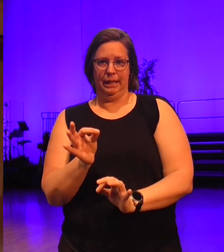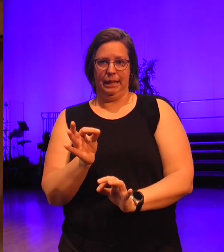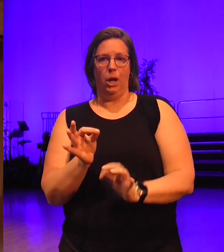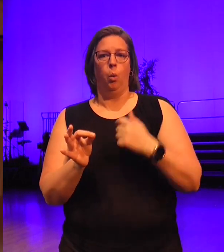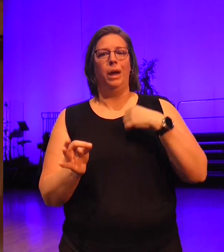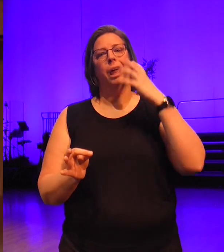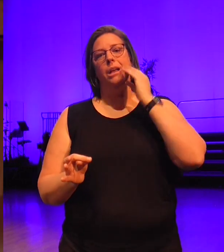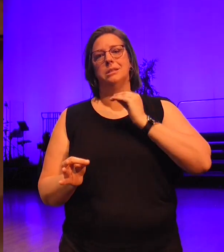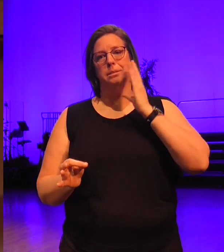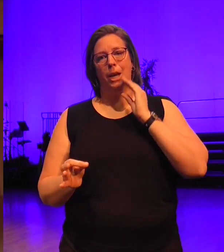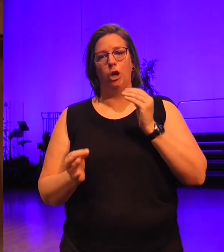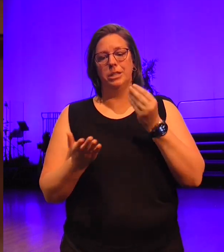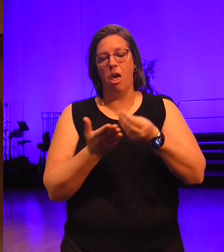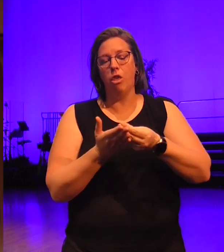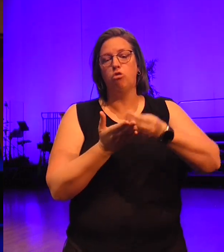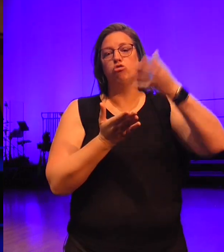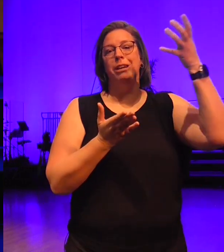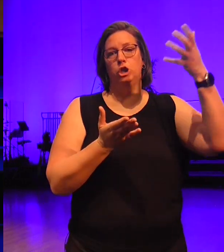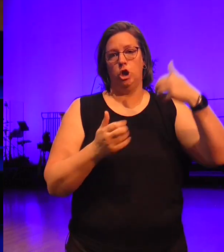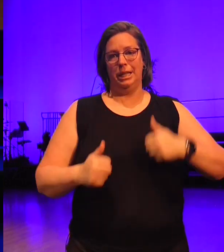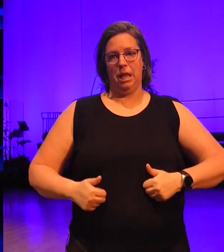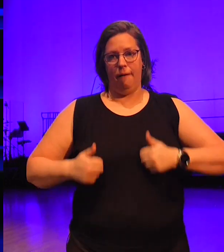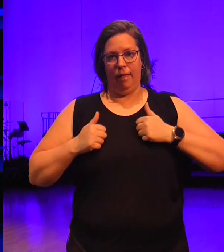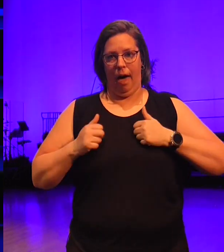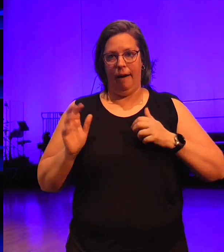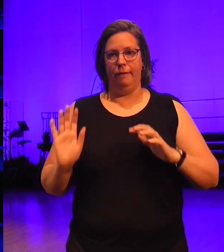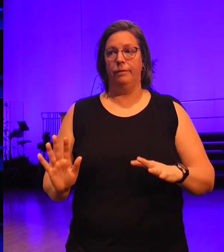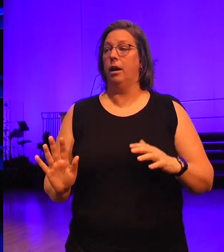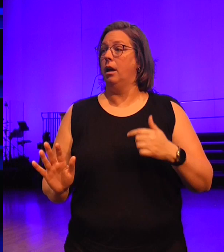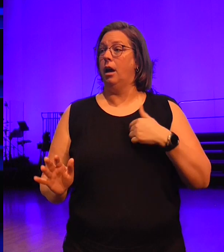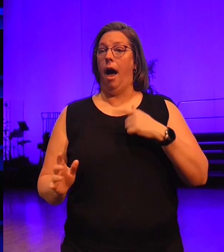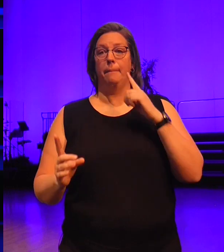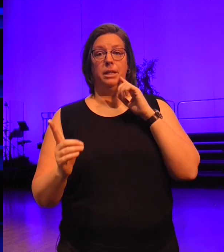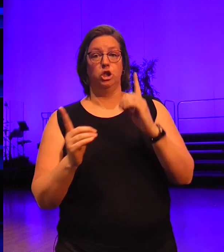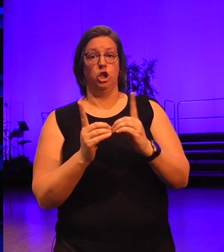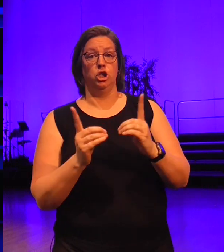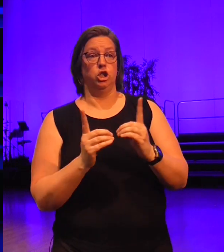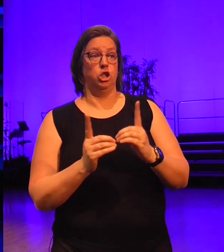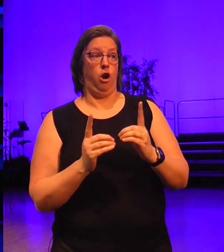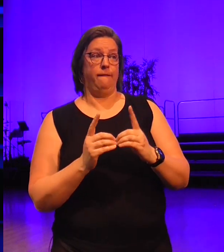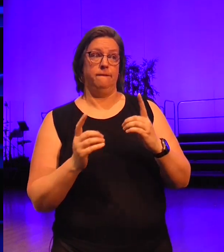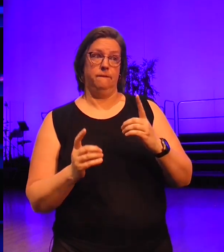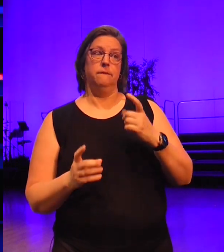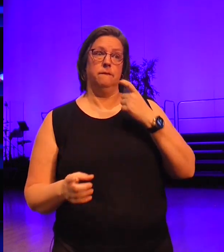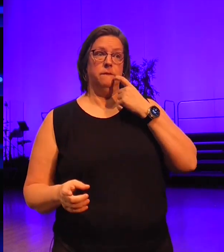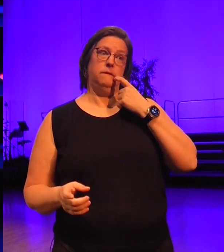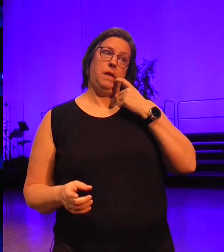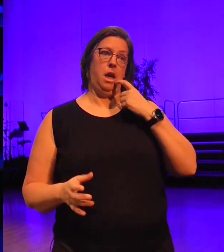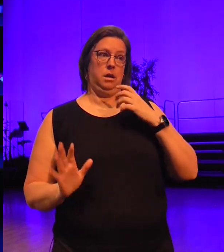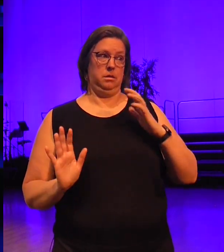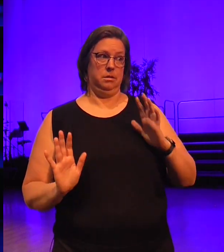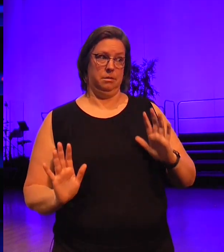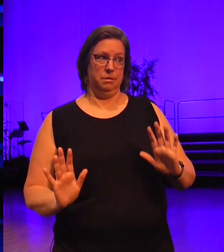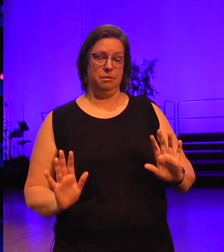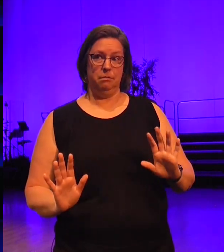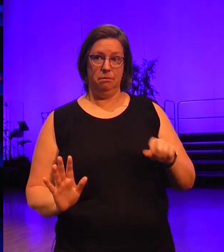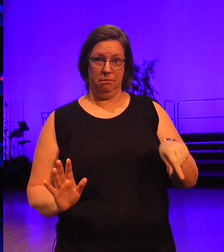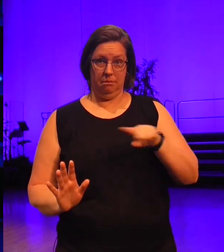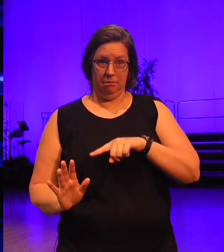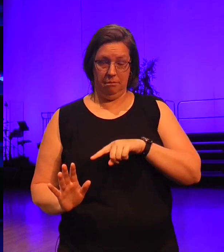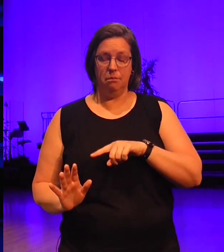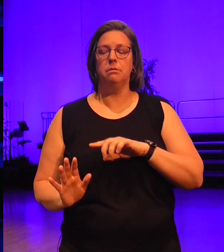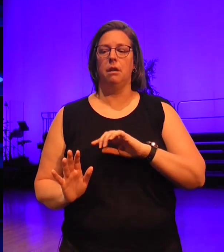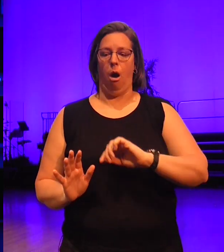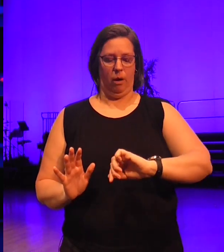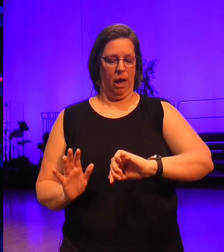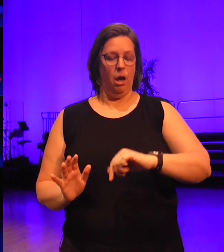richness of our lives. I'm a dessert fan. Anyone else here a fan of dessert? So one thing I like to do, especially on the sacred